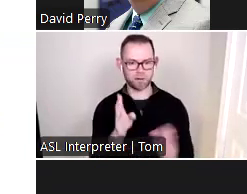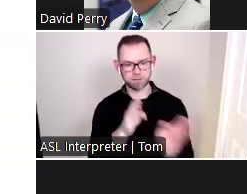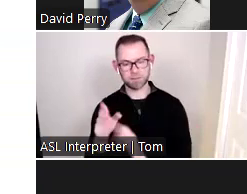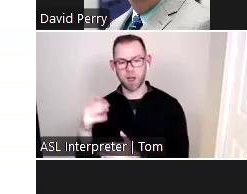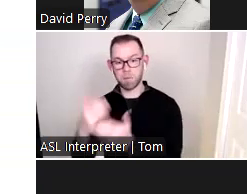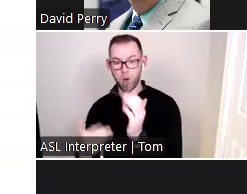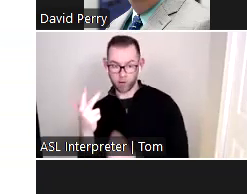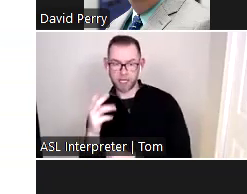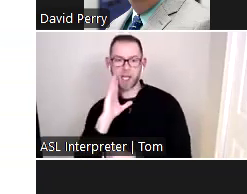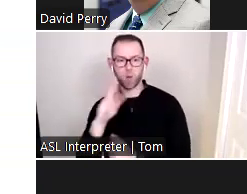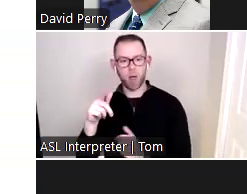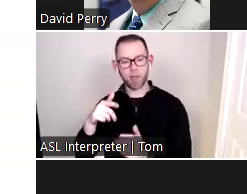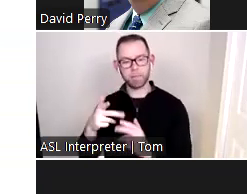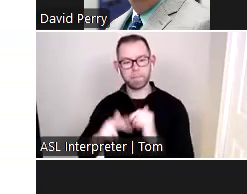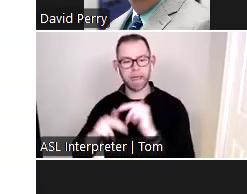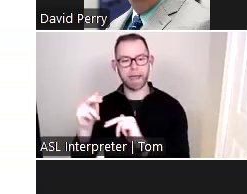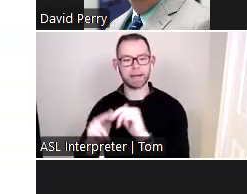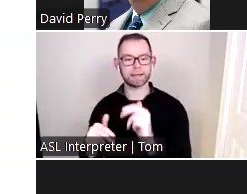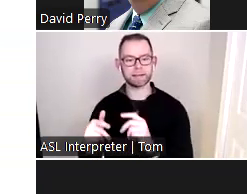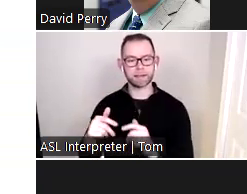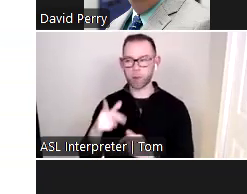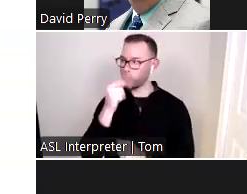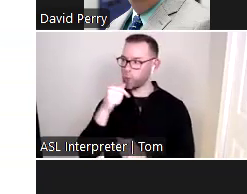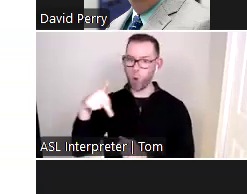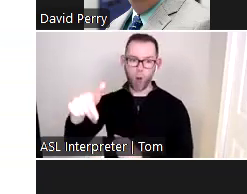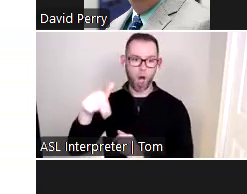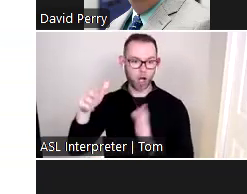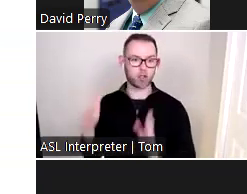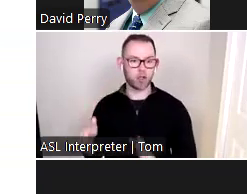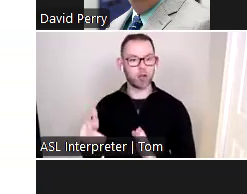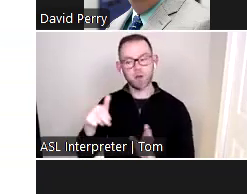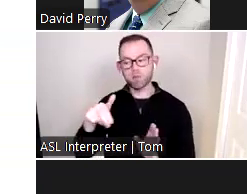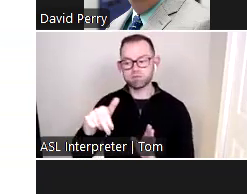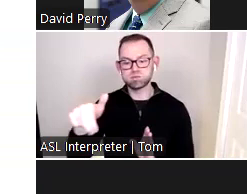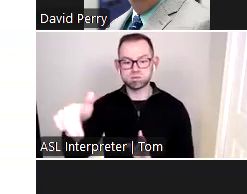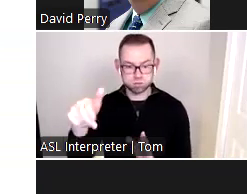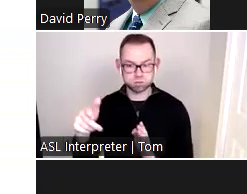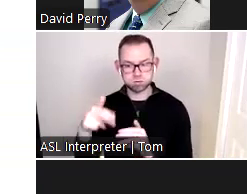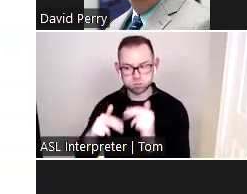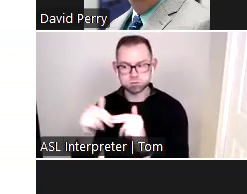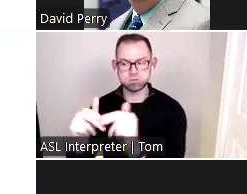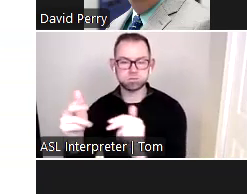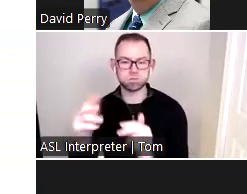reroute, so that way they connect to the new dock. And phase four will be closeout. That's the